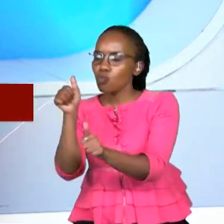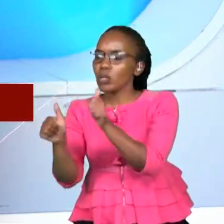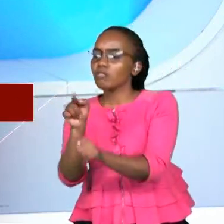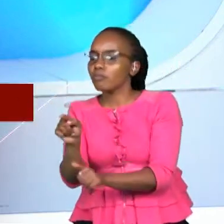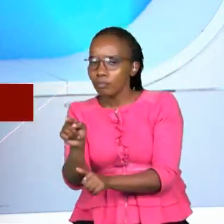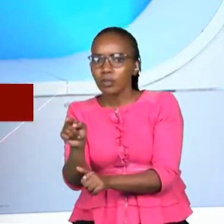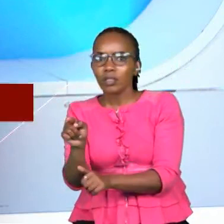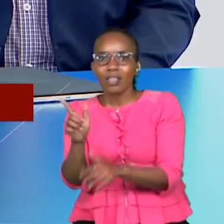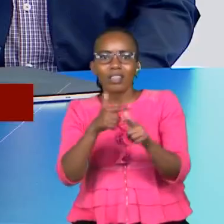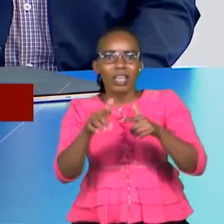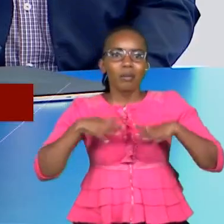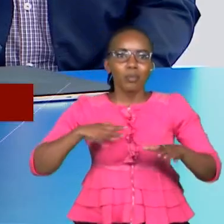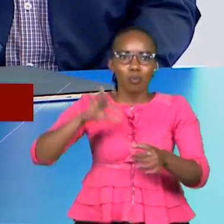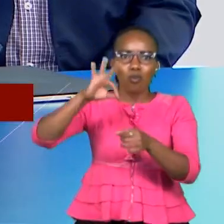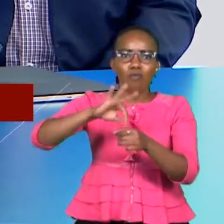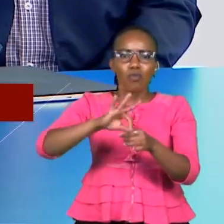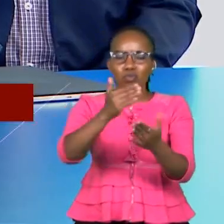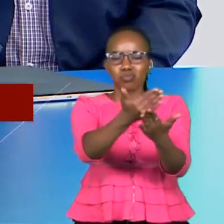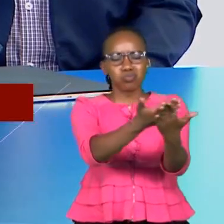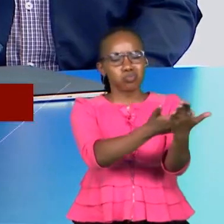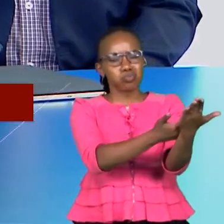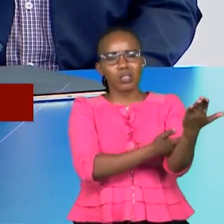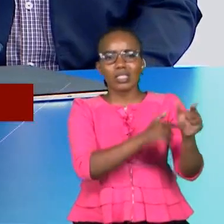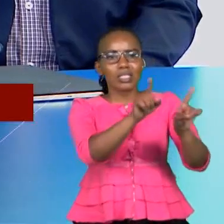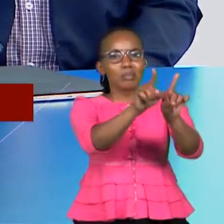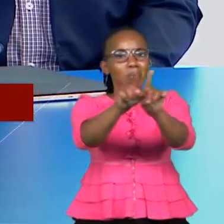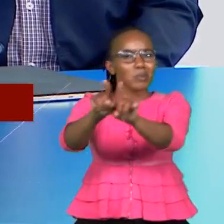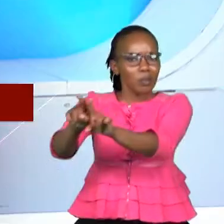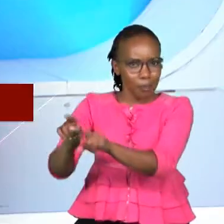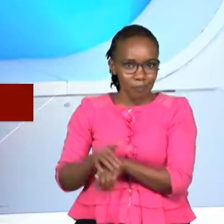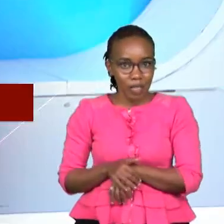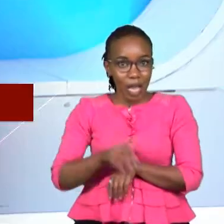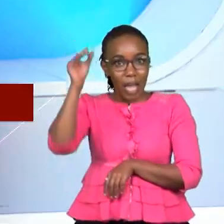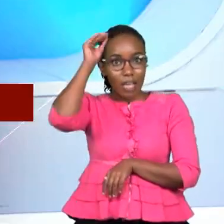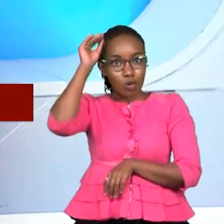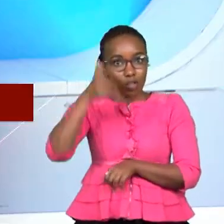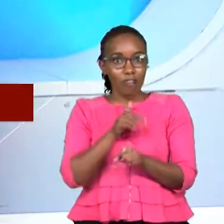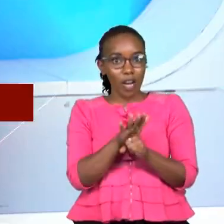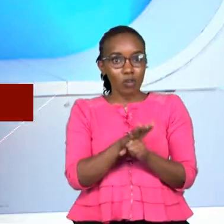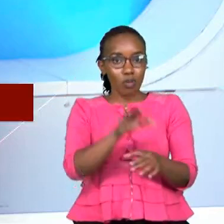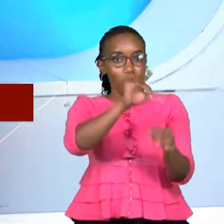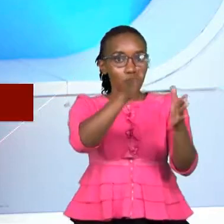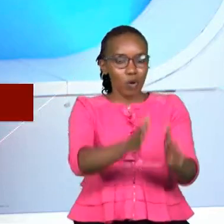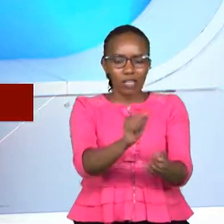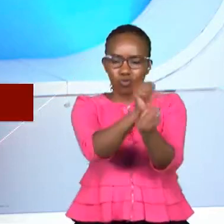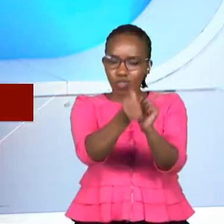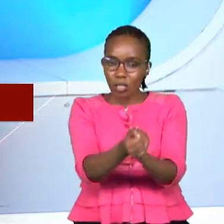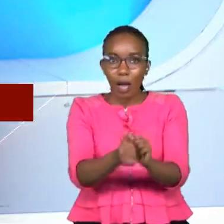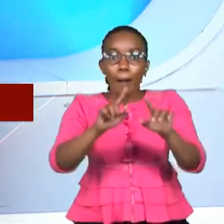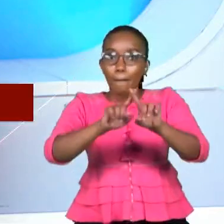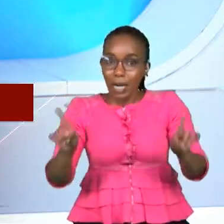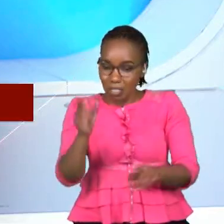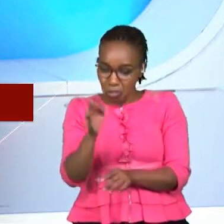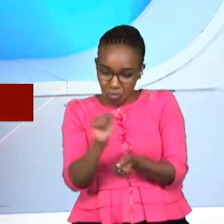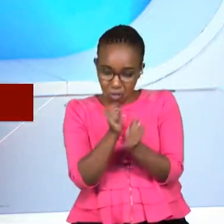they vying for, and people vote six piece. Mm. In most of these places. There's a lot of education that we have to do among our voters to change that. Yes. But until